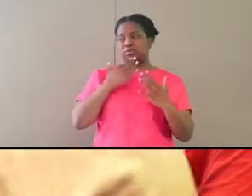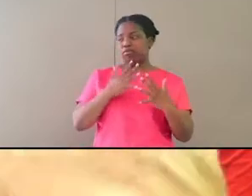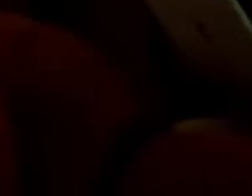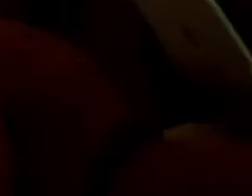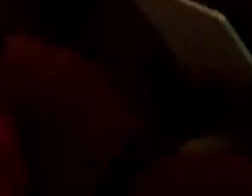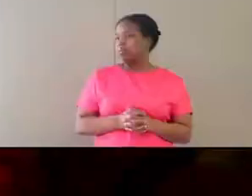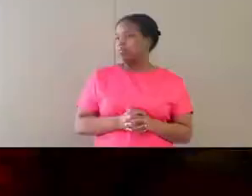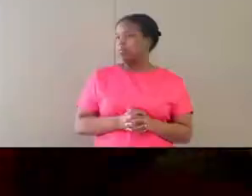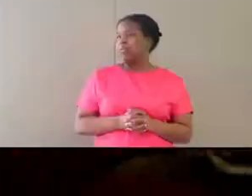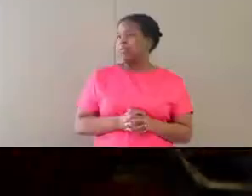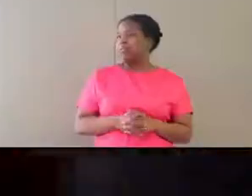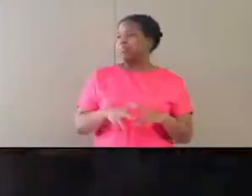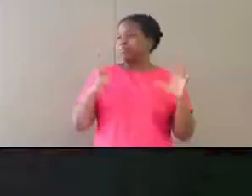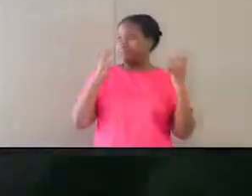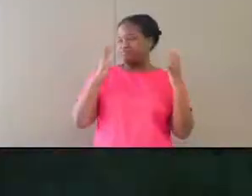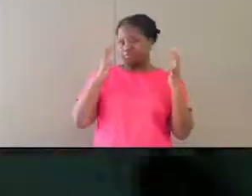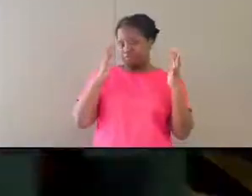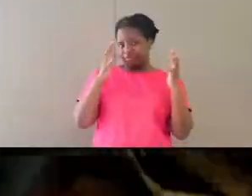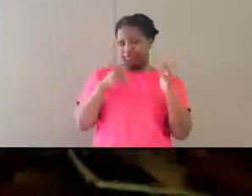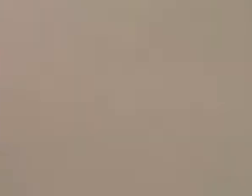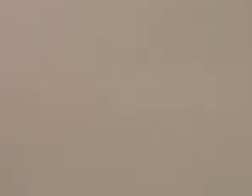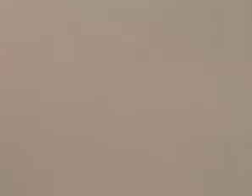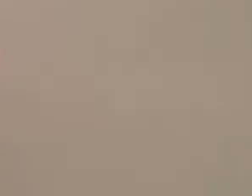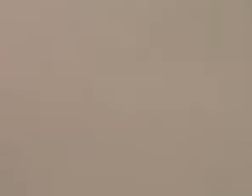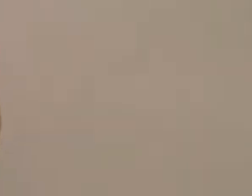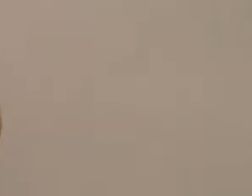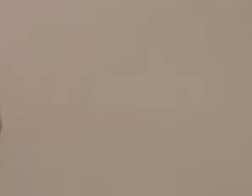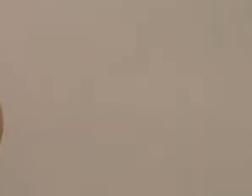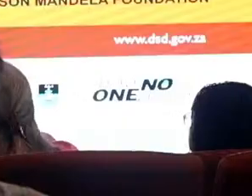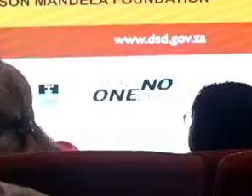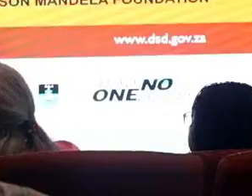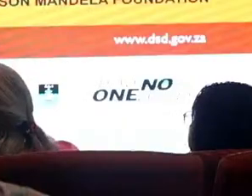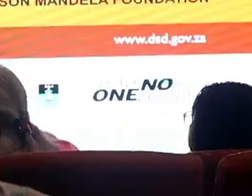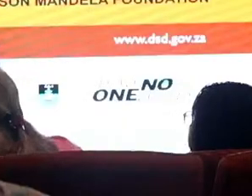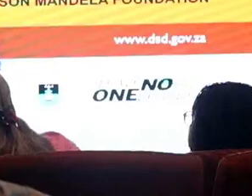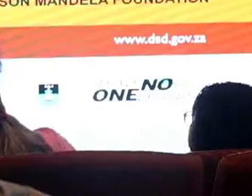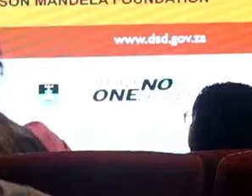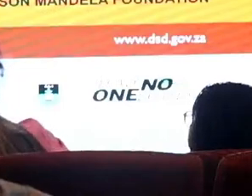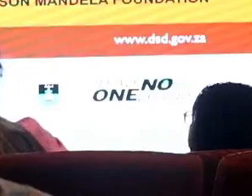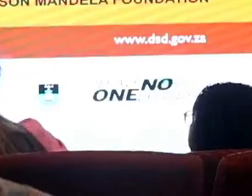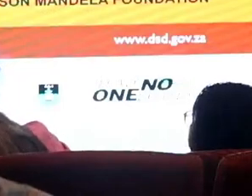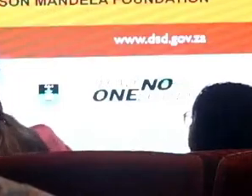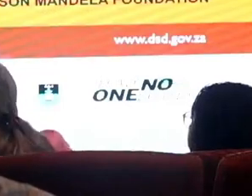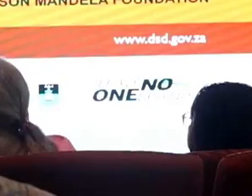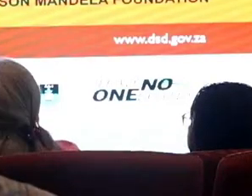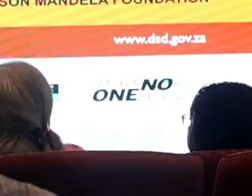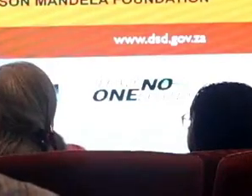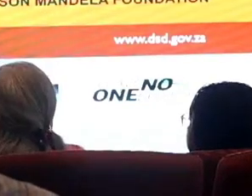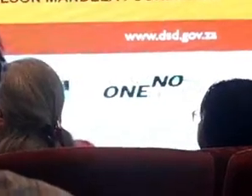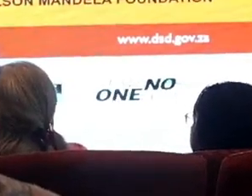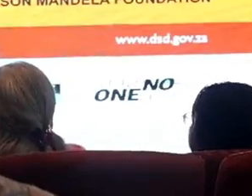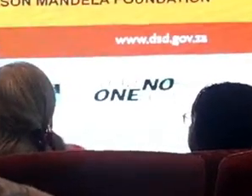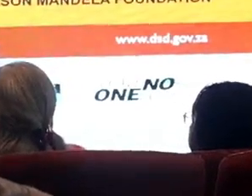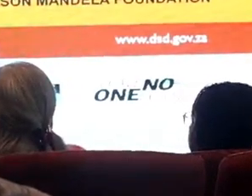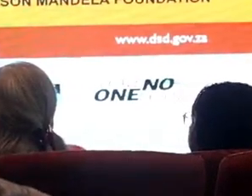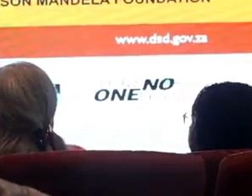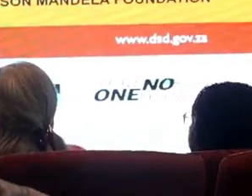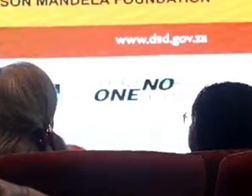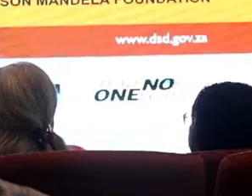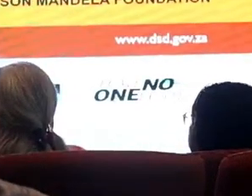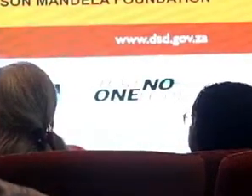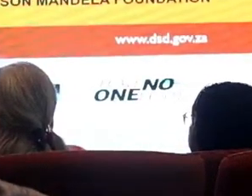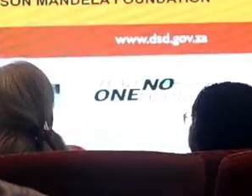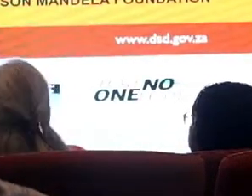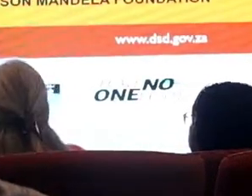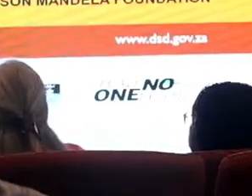so much. Thank you very much. And that's a very important input. And I would like to suggest, again, my brother, that you also have a conversation with the